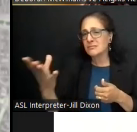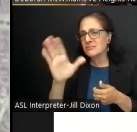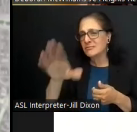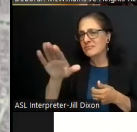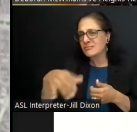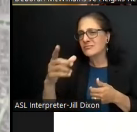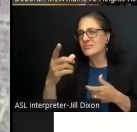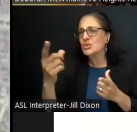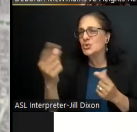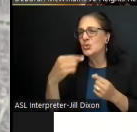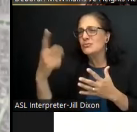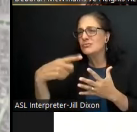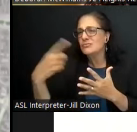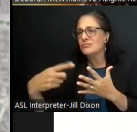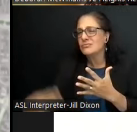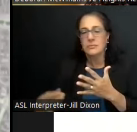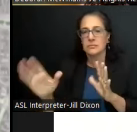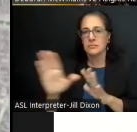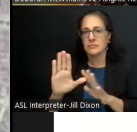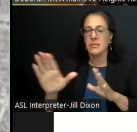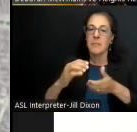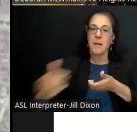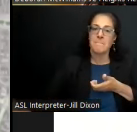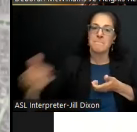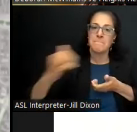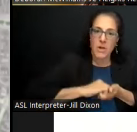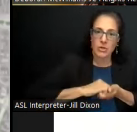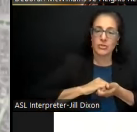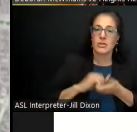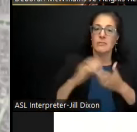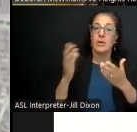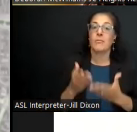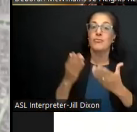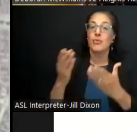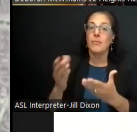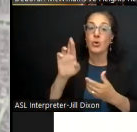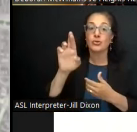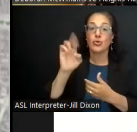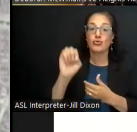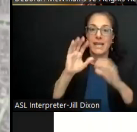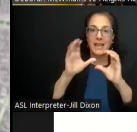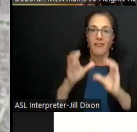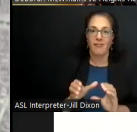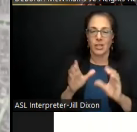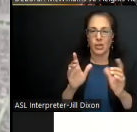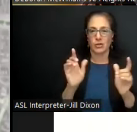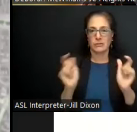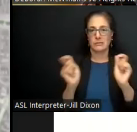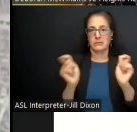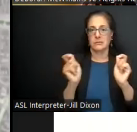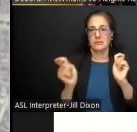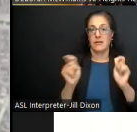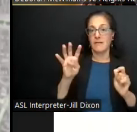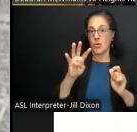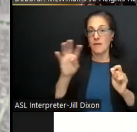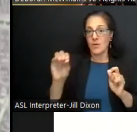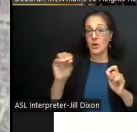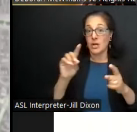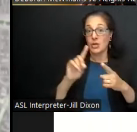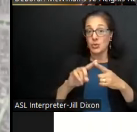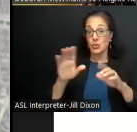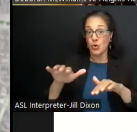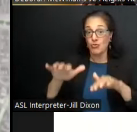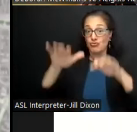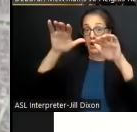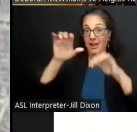do, we would propose reconfiguring that area of 440, both to potentially raise it